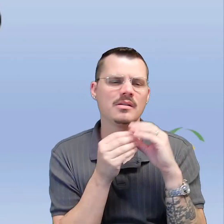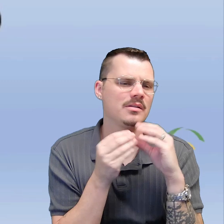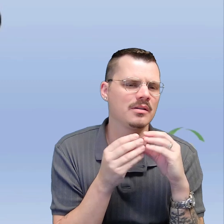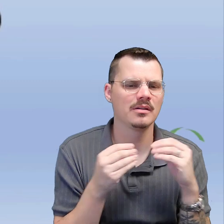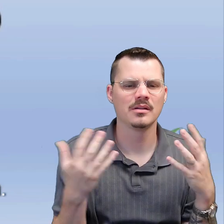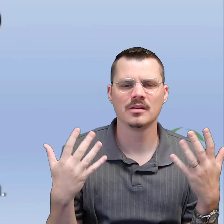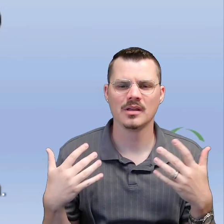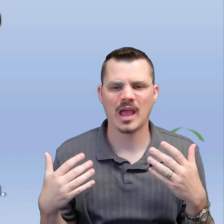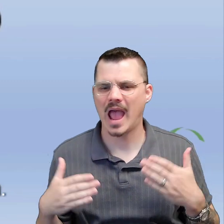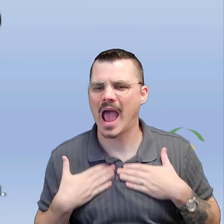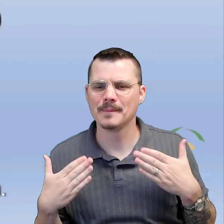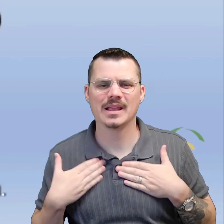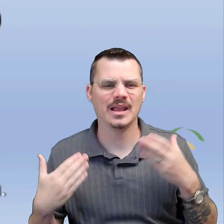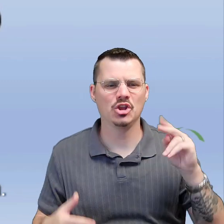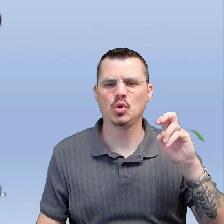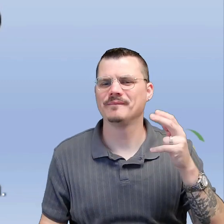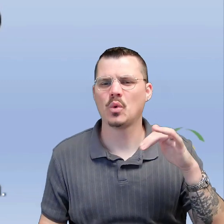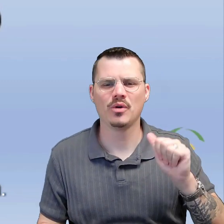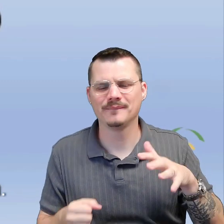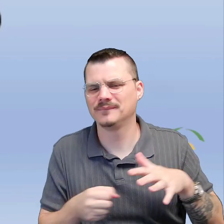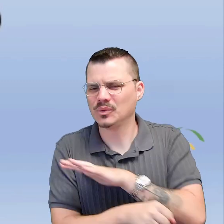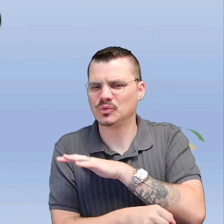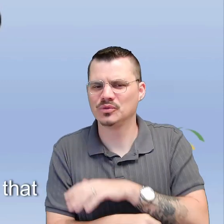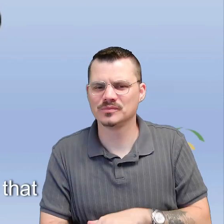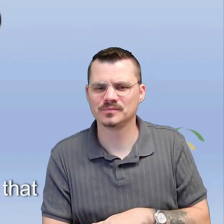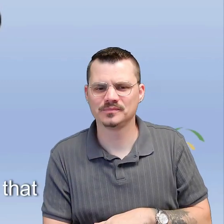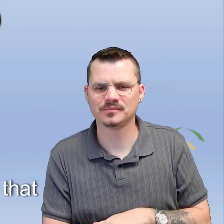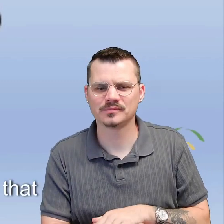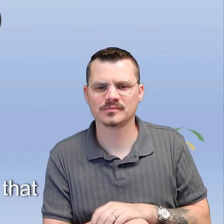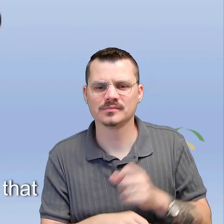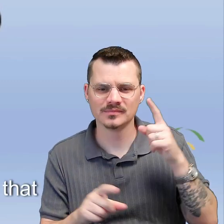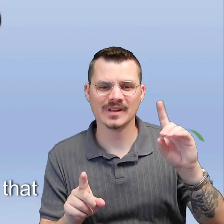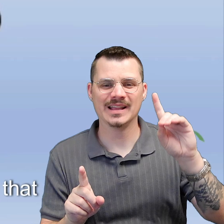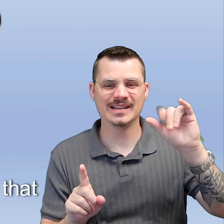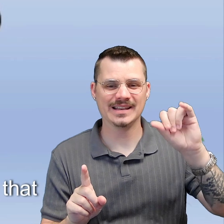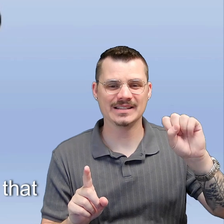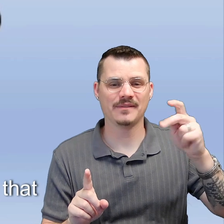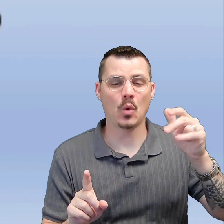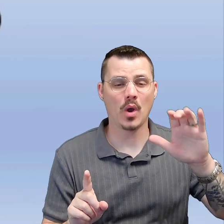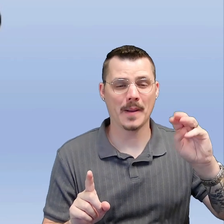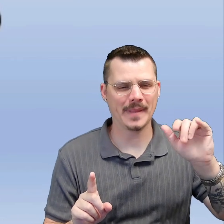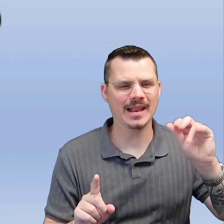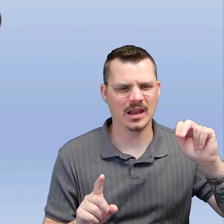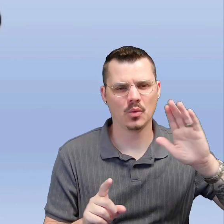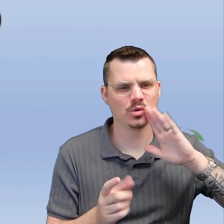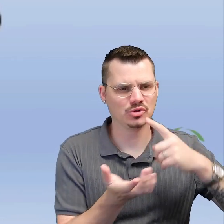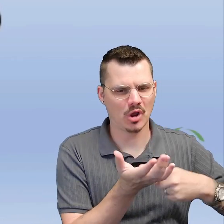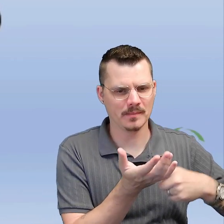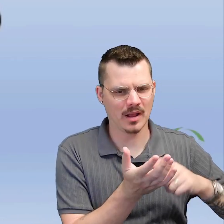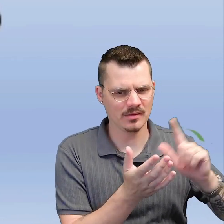just filled with happiness and euphoria. There's a caveat for dysphoric mania that we'll talk about in a